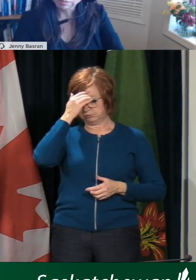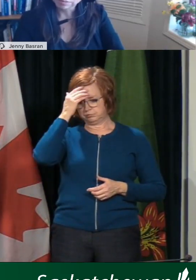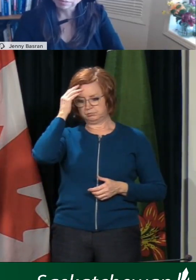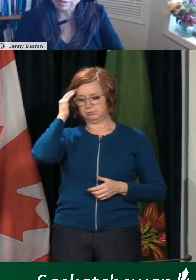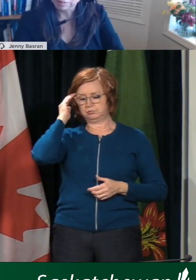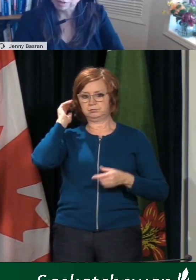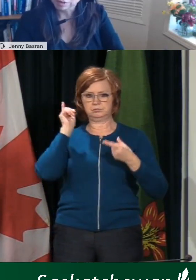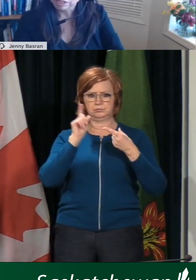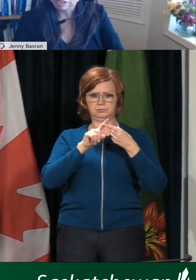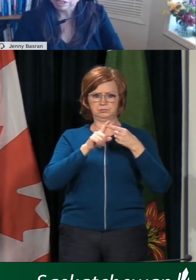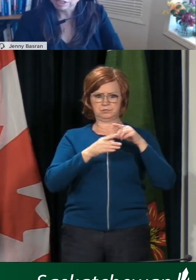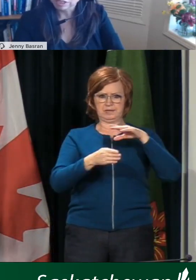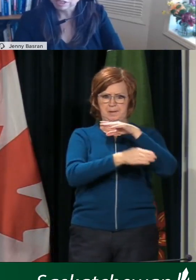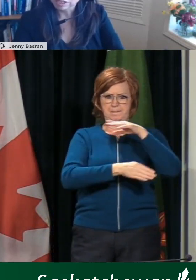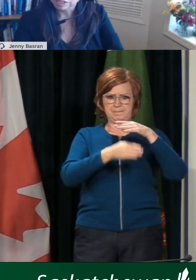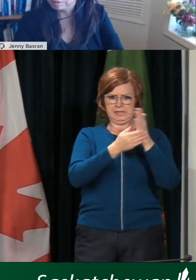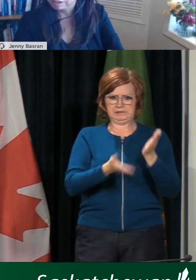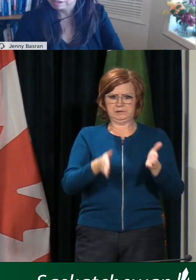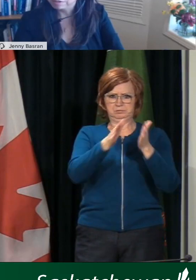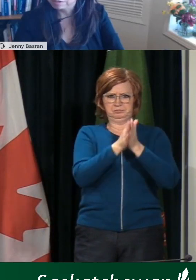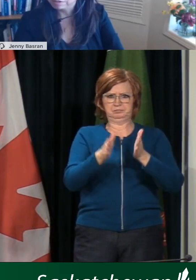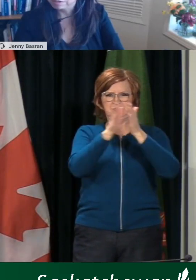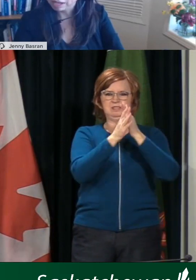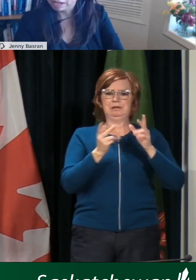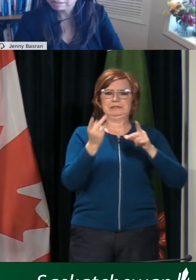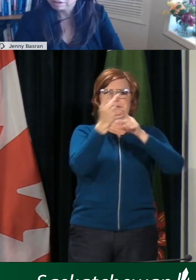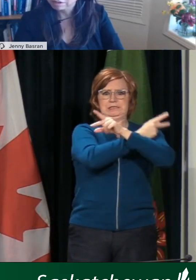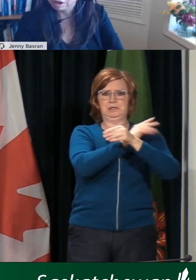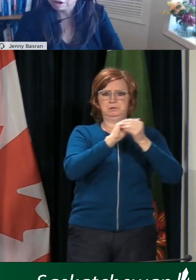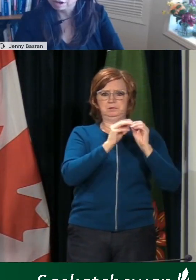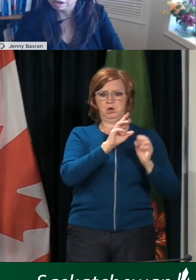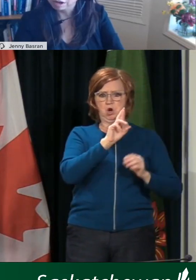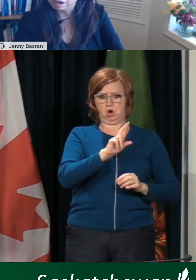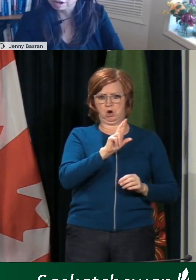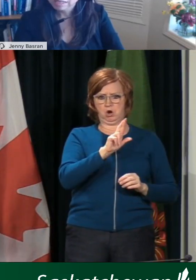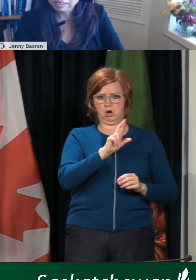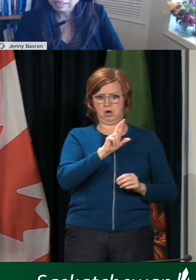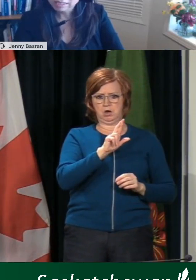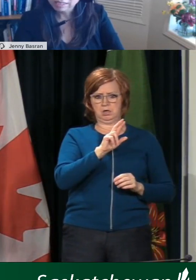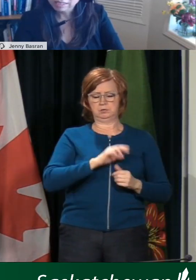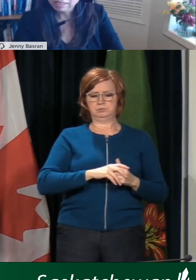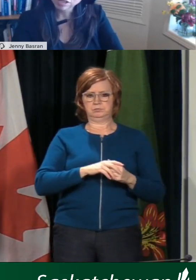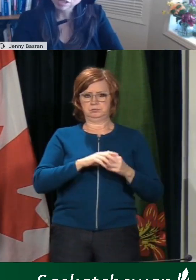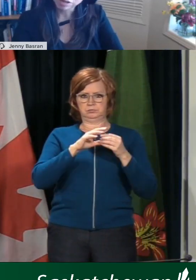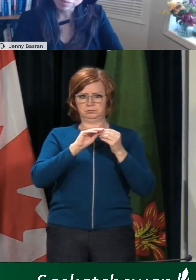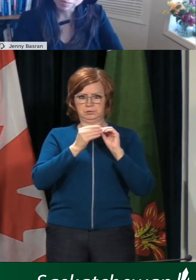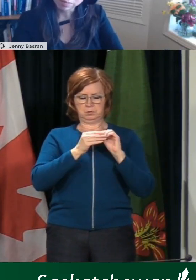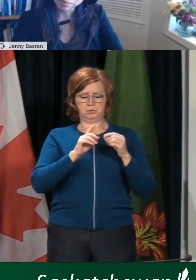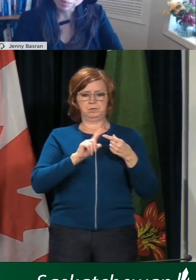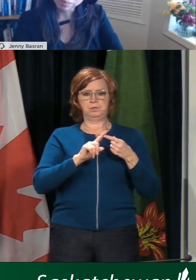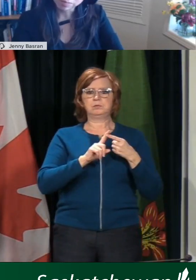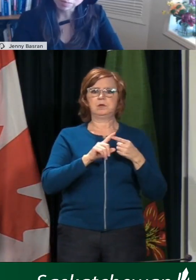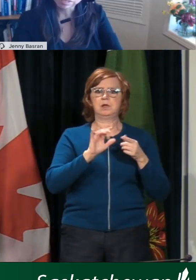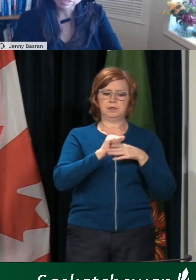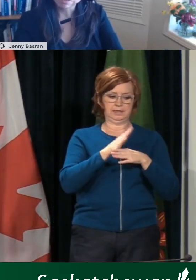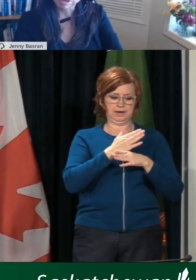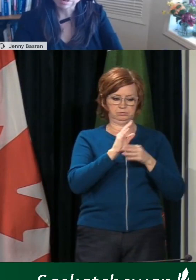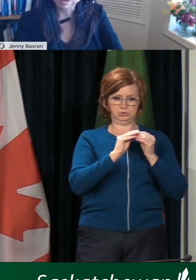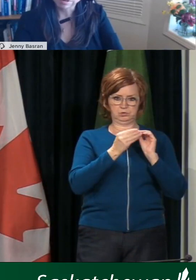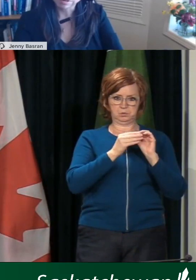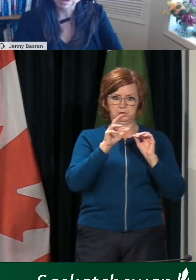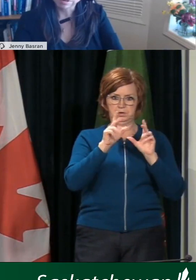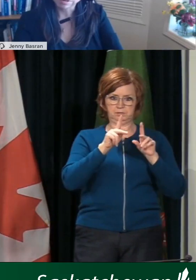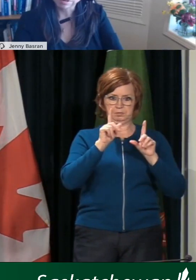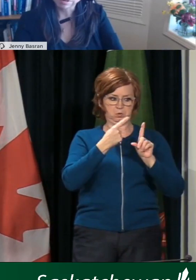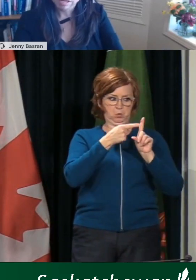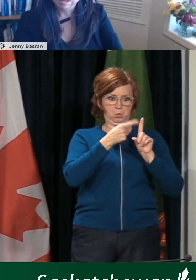reproductive number, which is the number that I've been using in the past called the R0, this is the average number of people that one person with the virus could